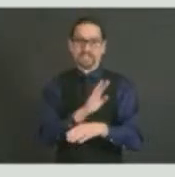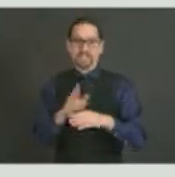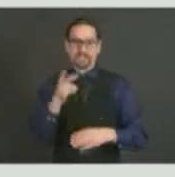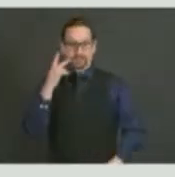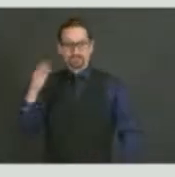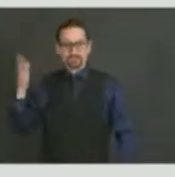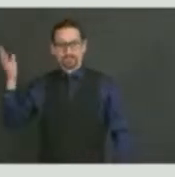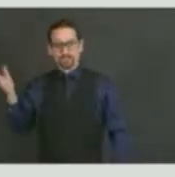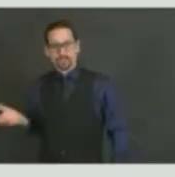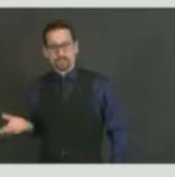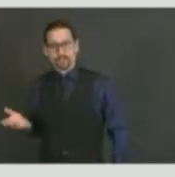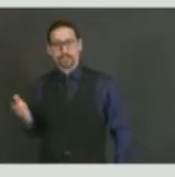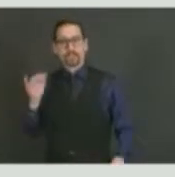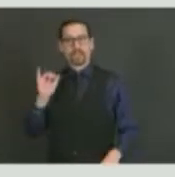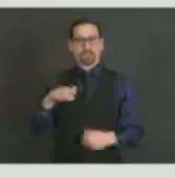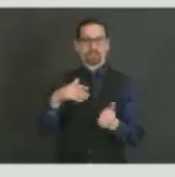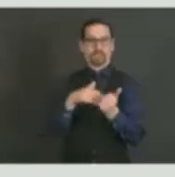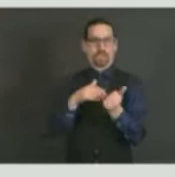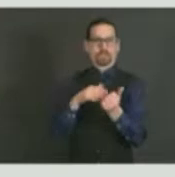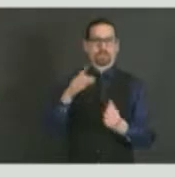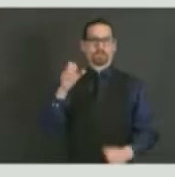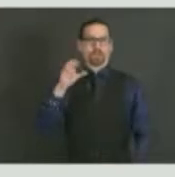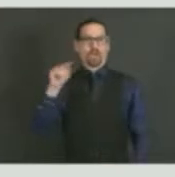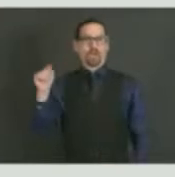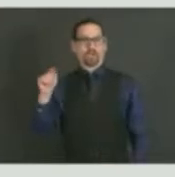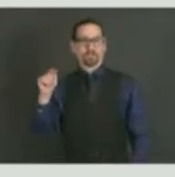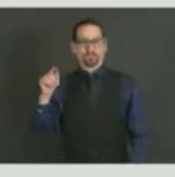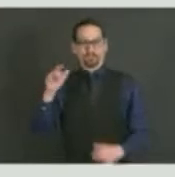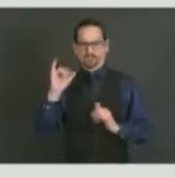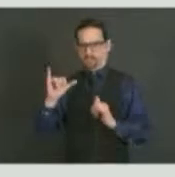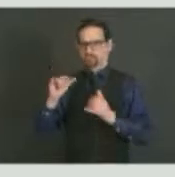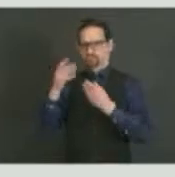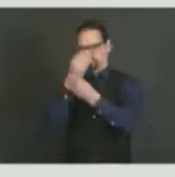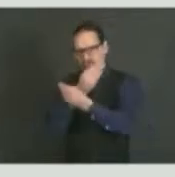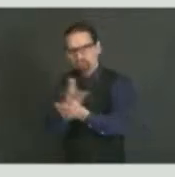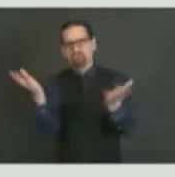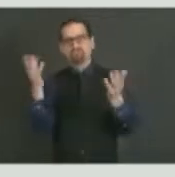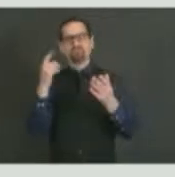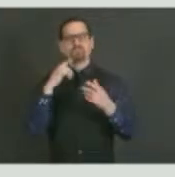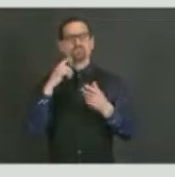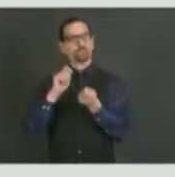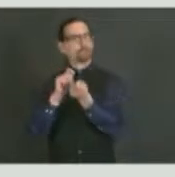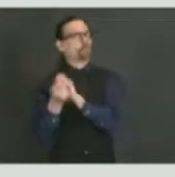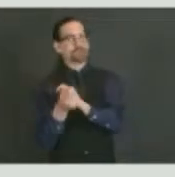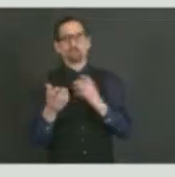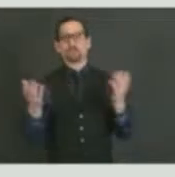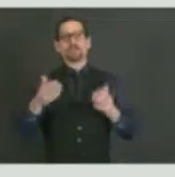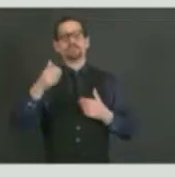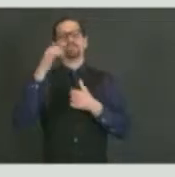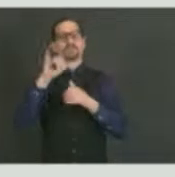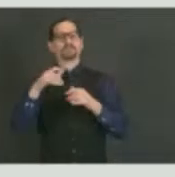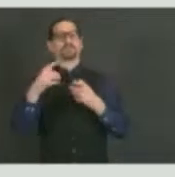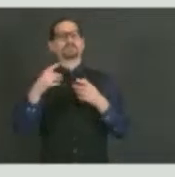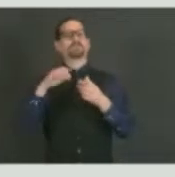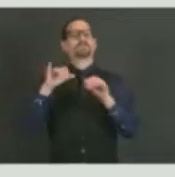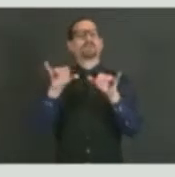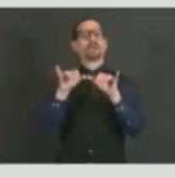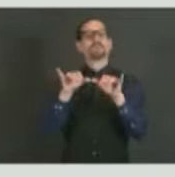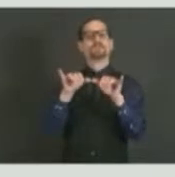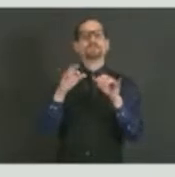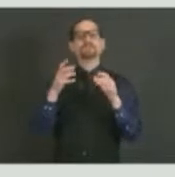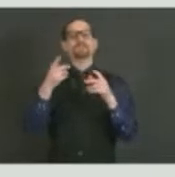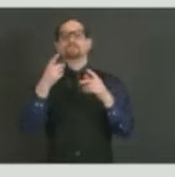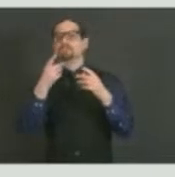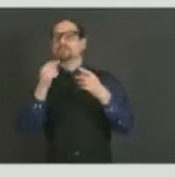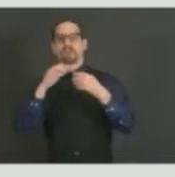there is first and foremost the change in the social gathering size. She ably outlined the shift to 2 households indoors, 3